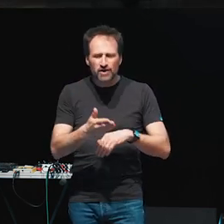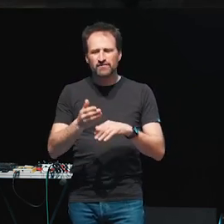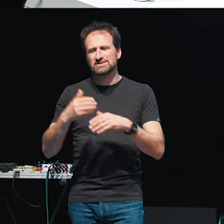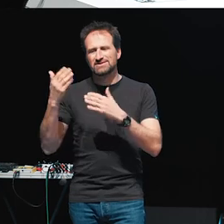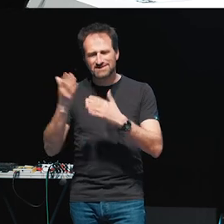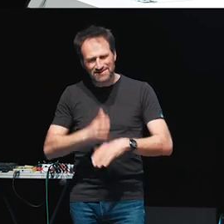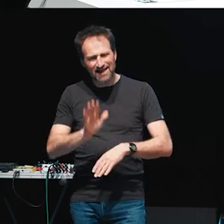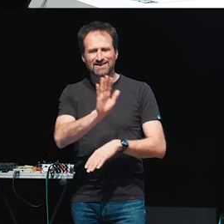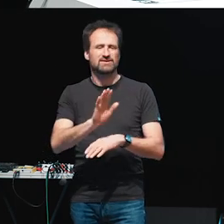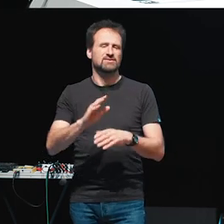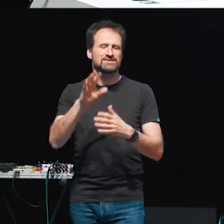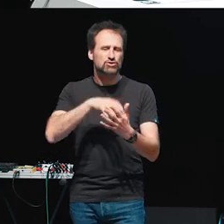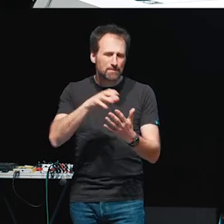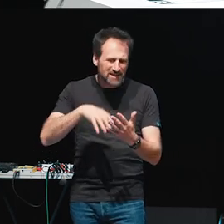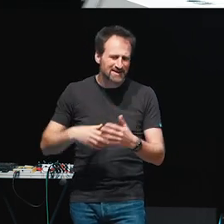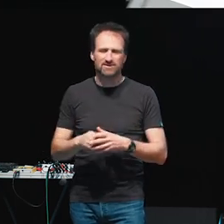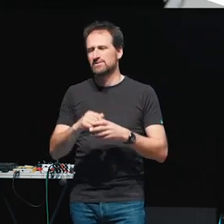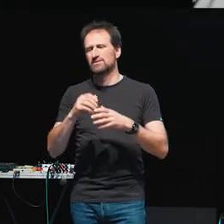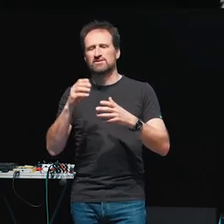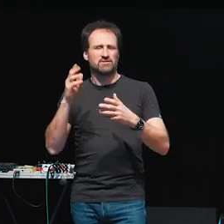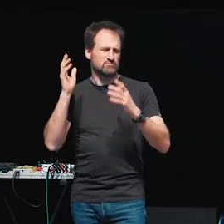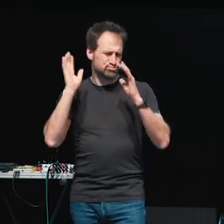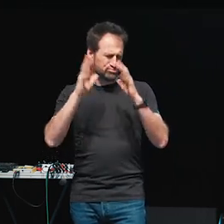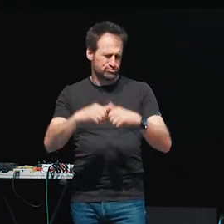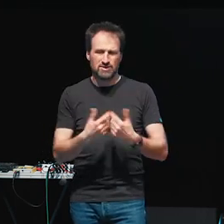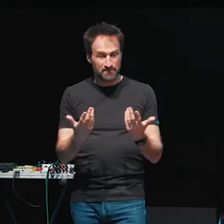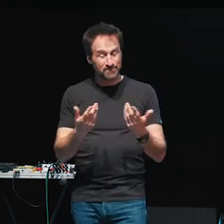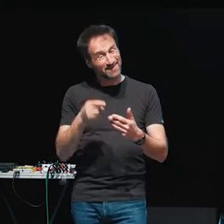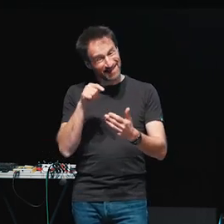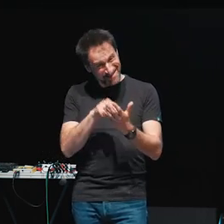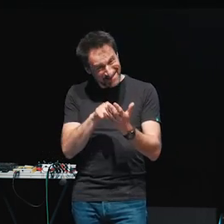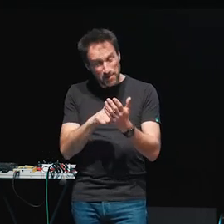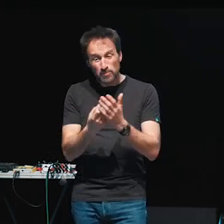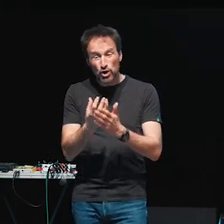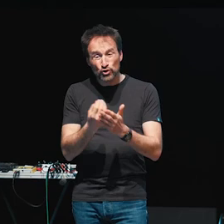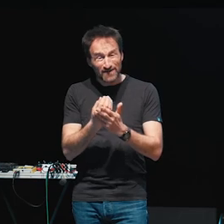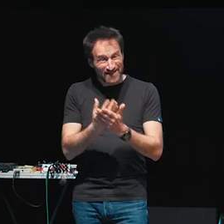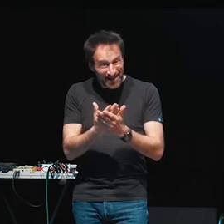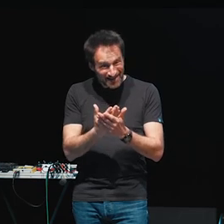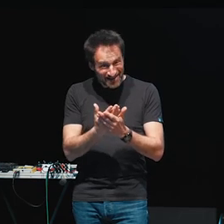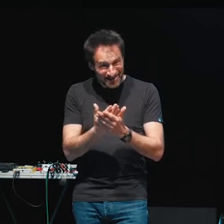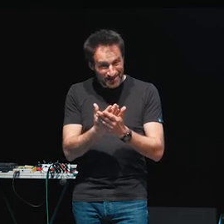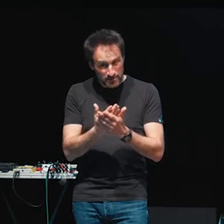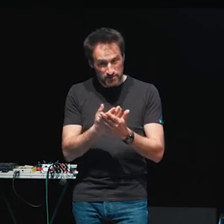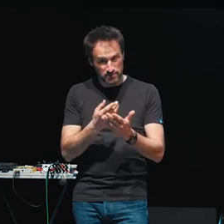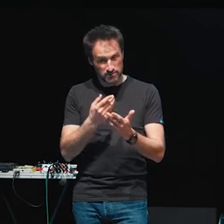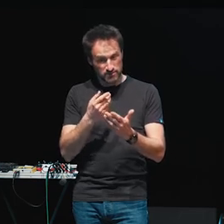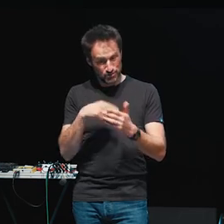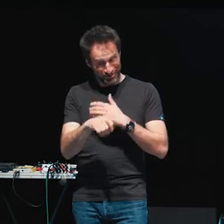frameworks packed together, right? And the productivity that these were enabling